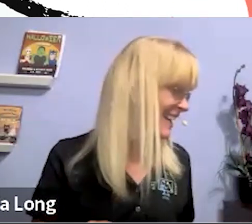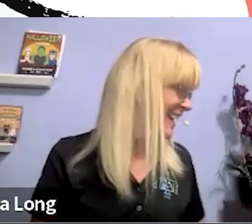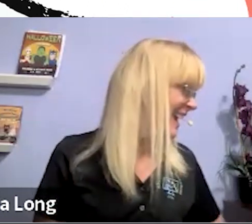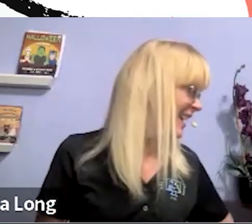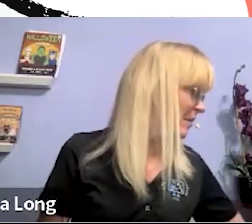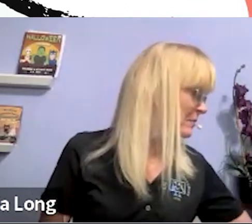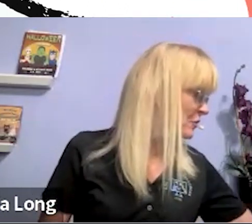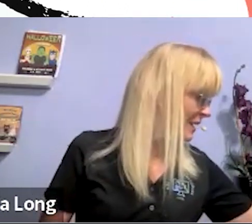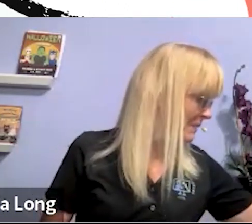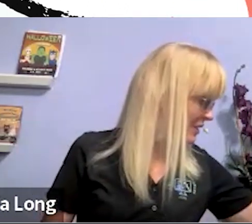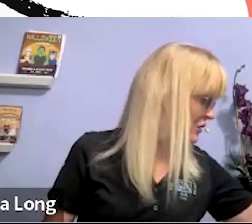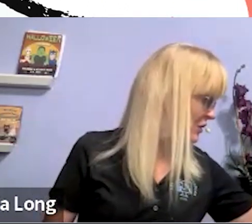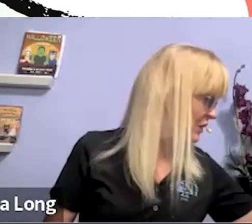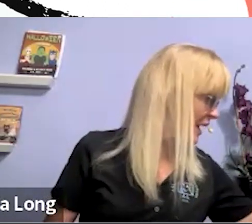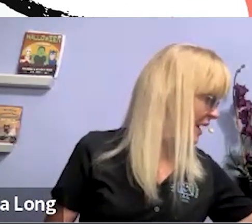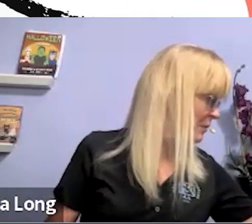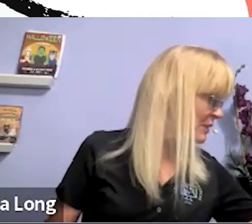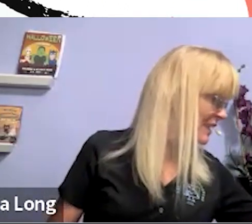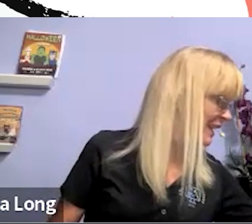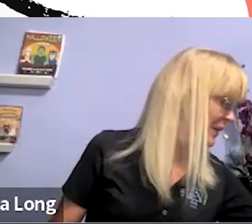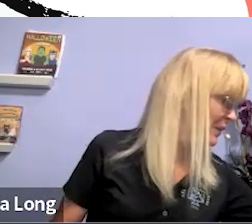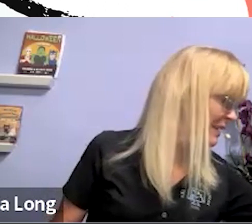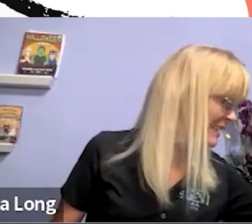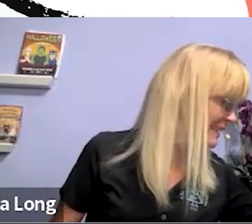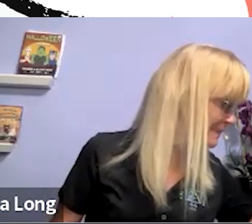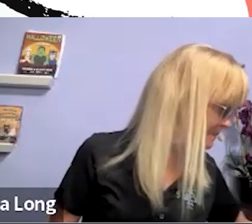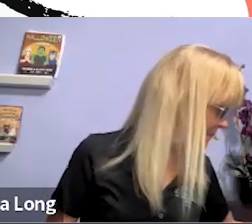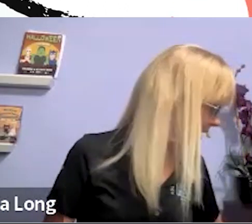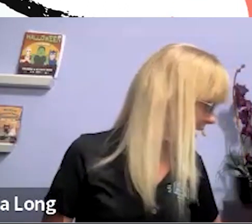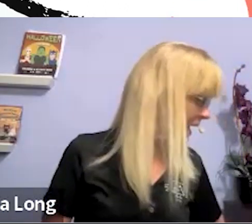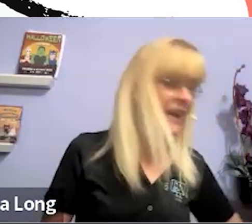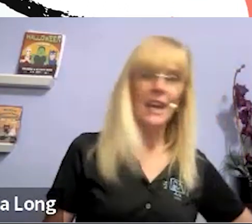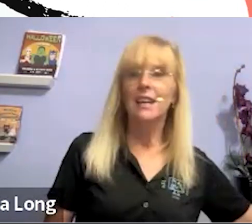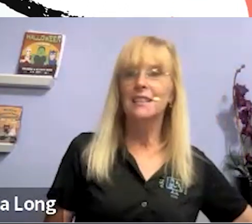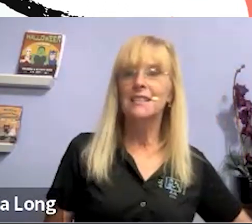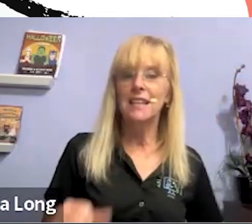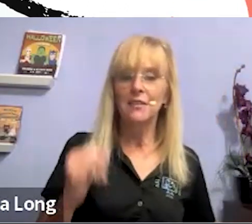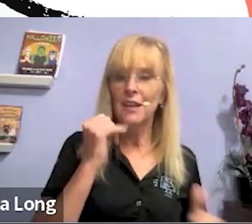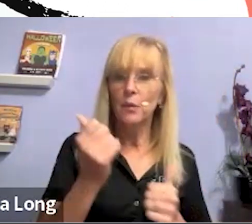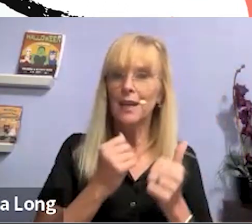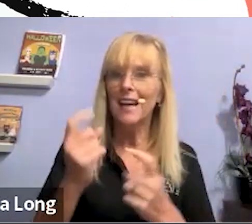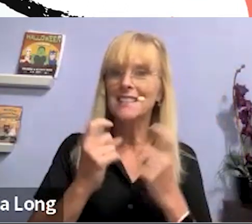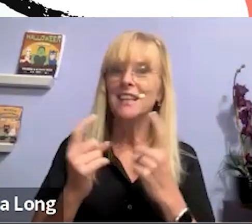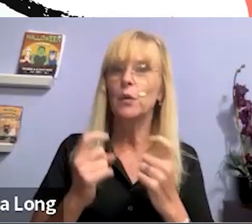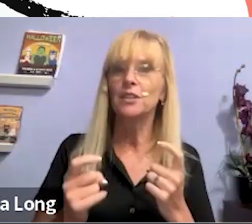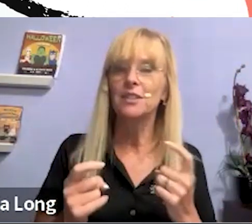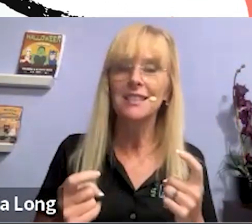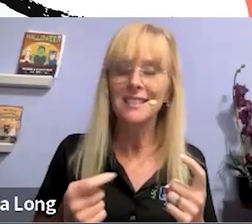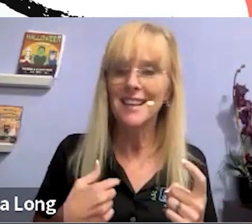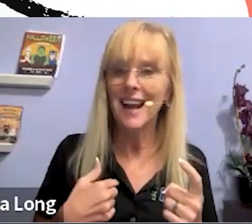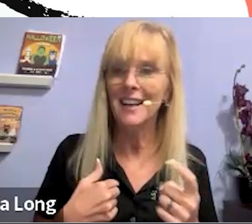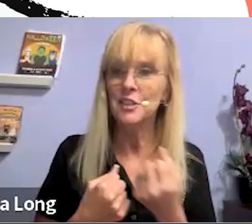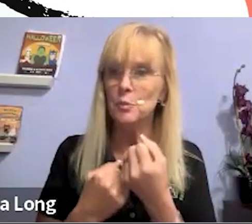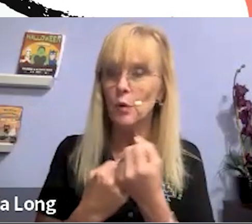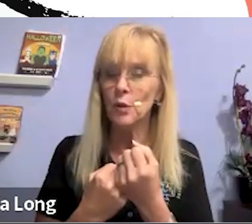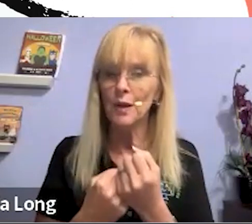amazing. I'm trying to make sure I am good to go. And see if anyone has any questions